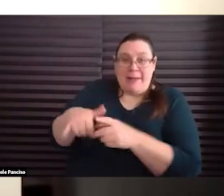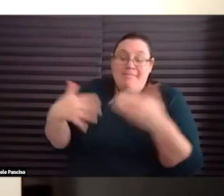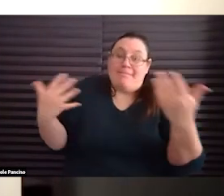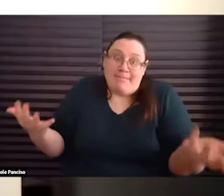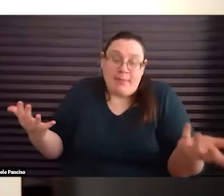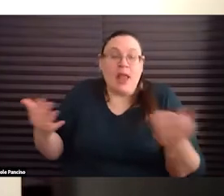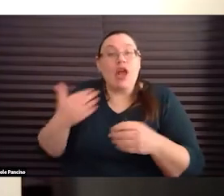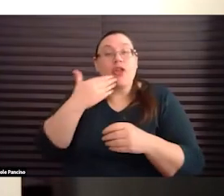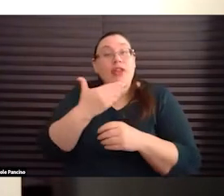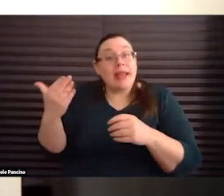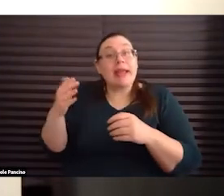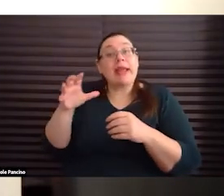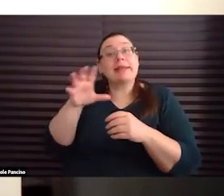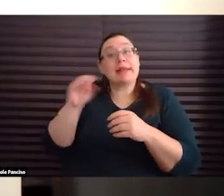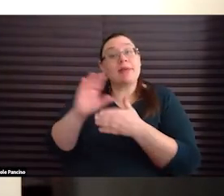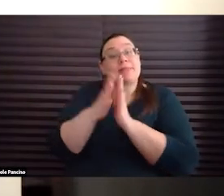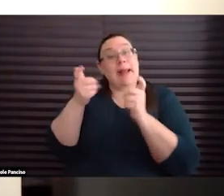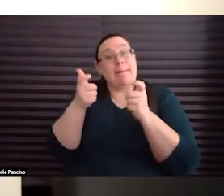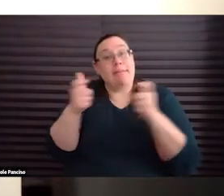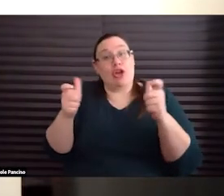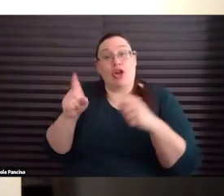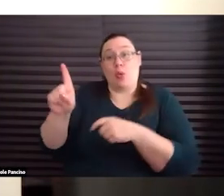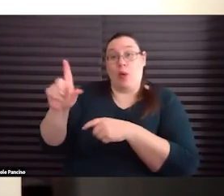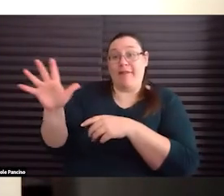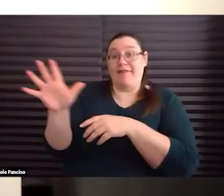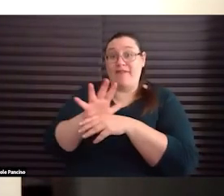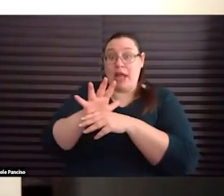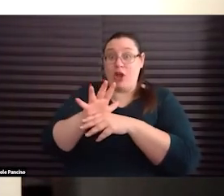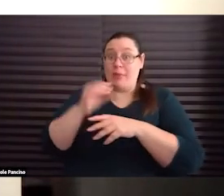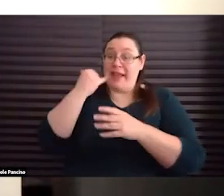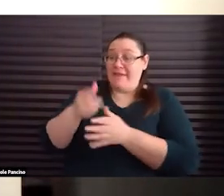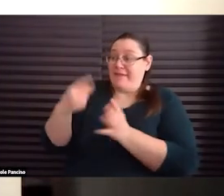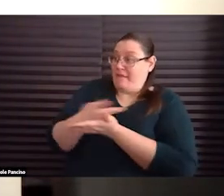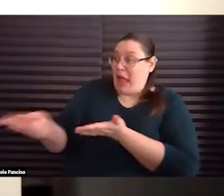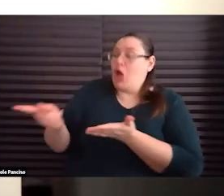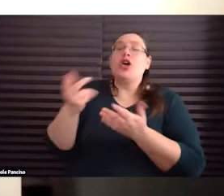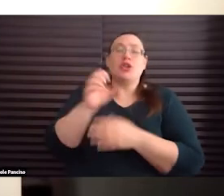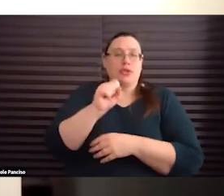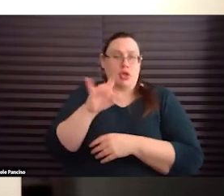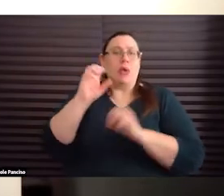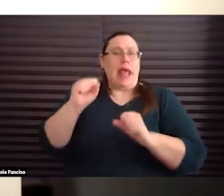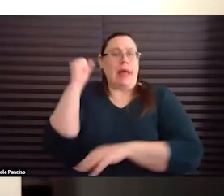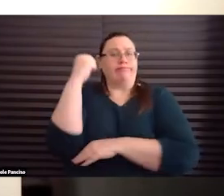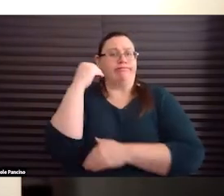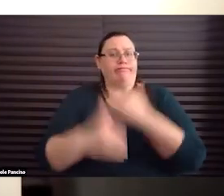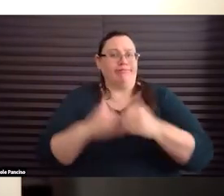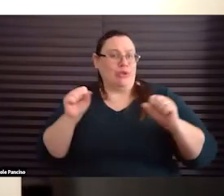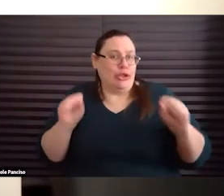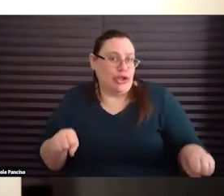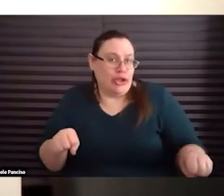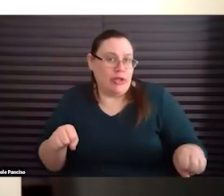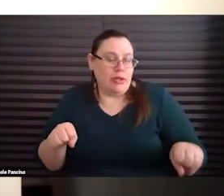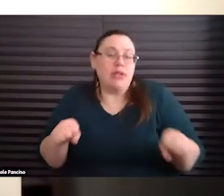was the companies became bigger and one film couldn't make or break a studio. There's protection in being owned